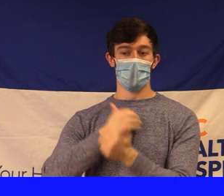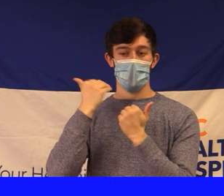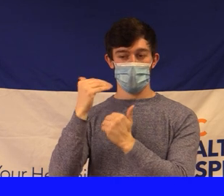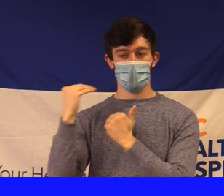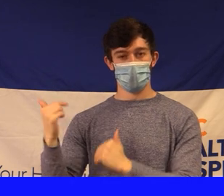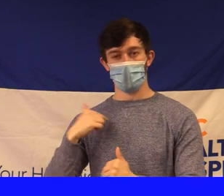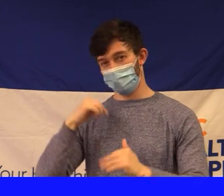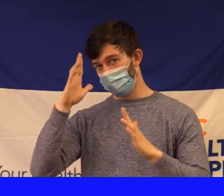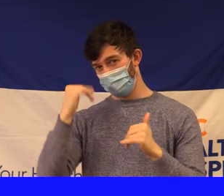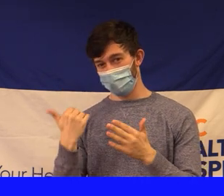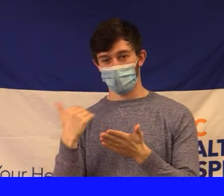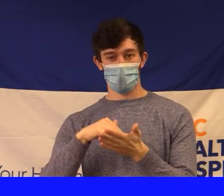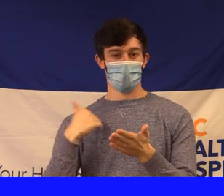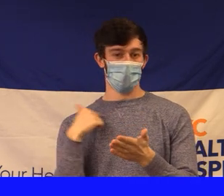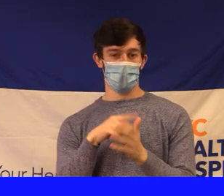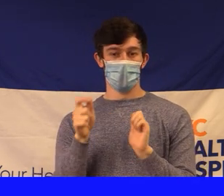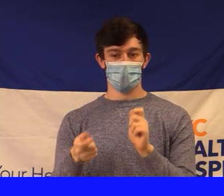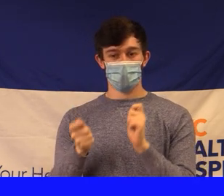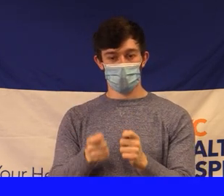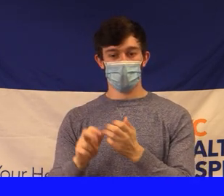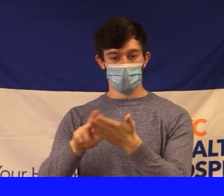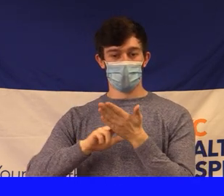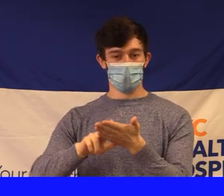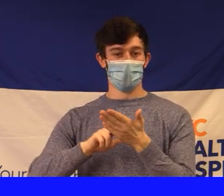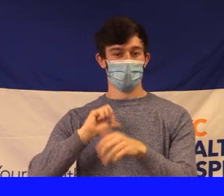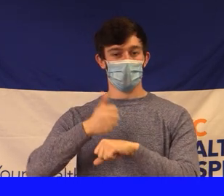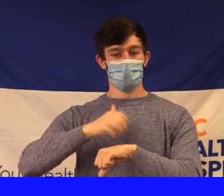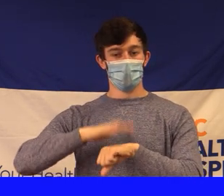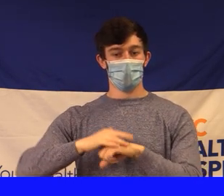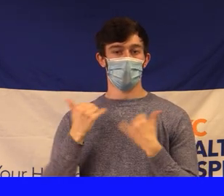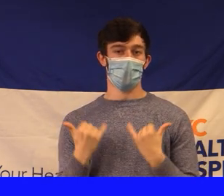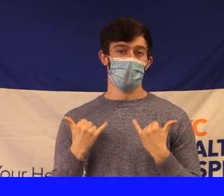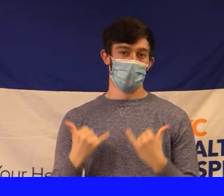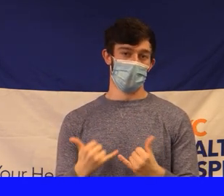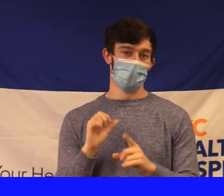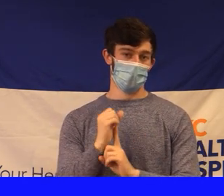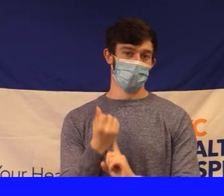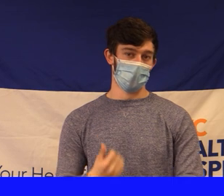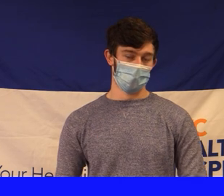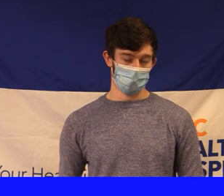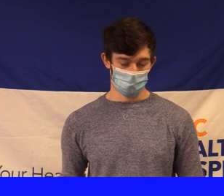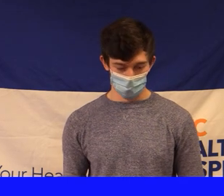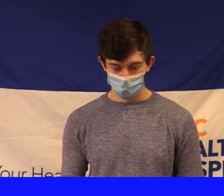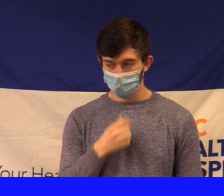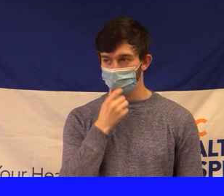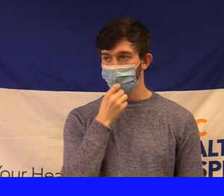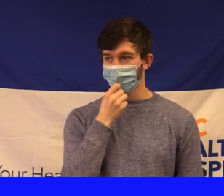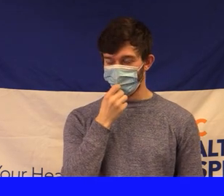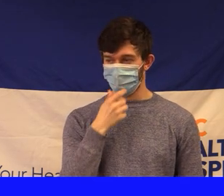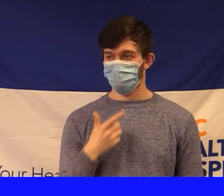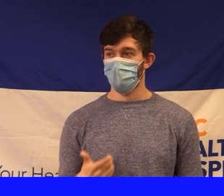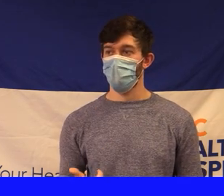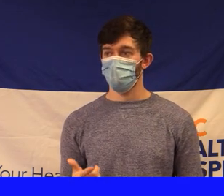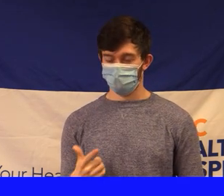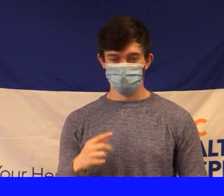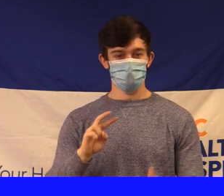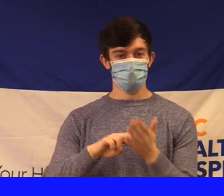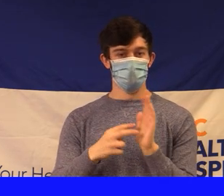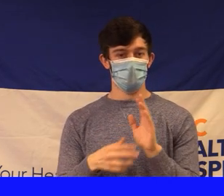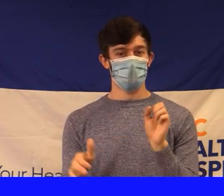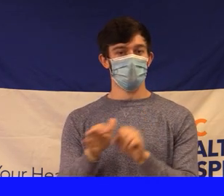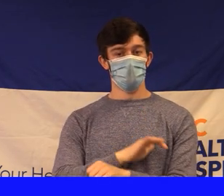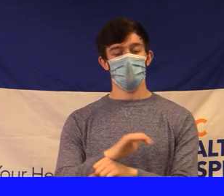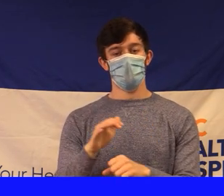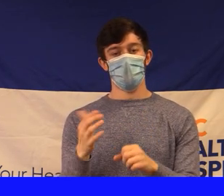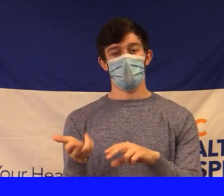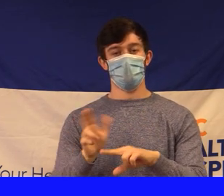those provisions in a contract expansion here. So all told, it is a meaningful increase in the not